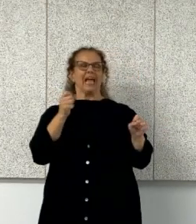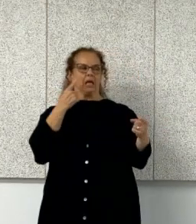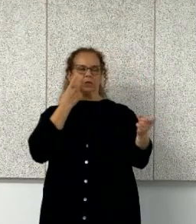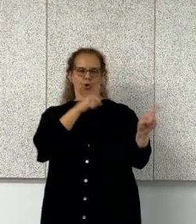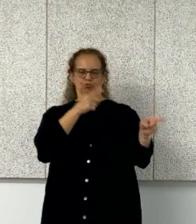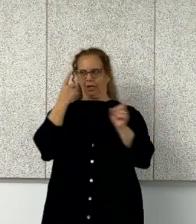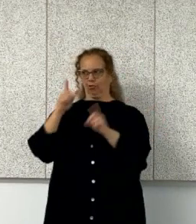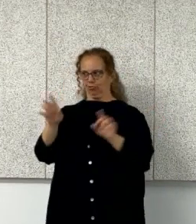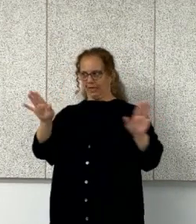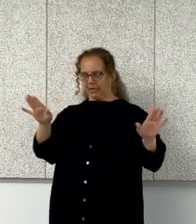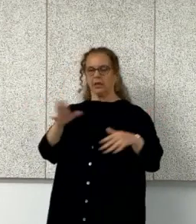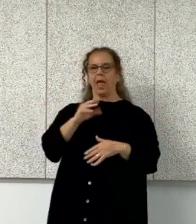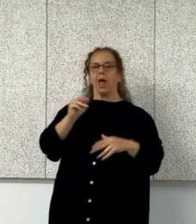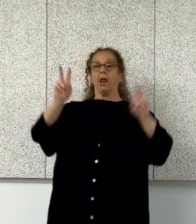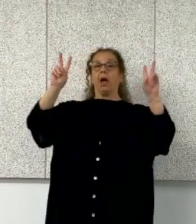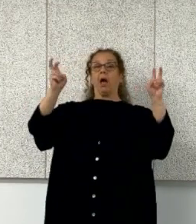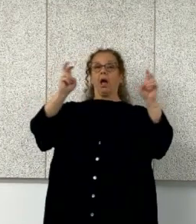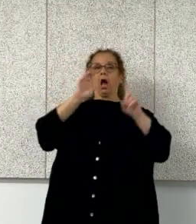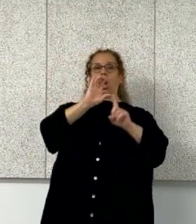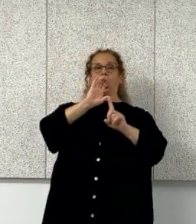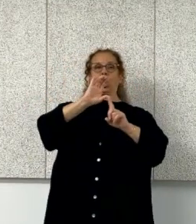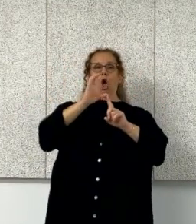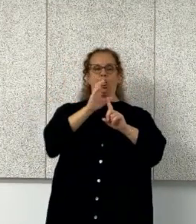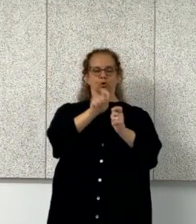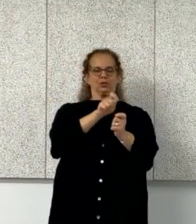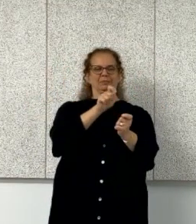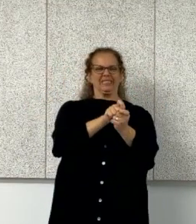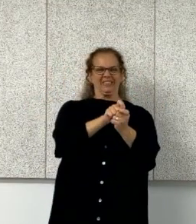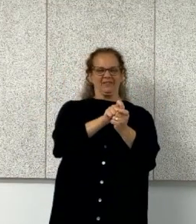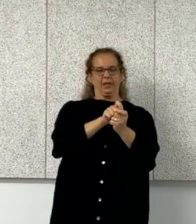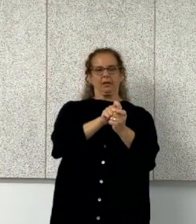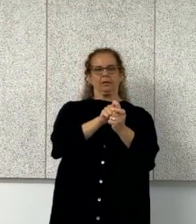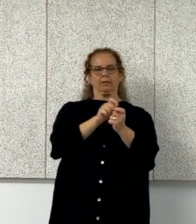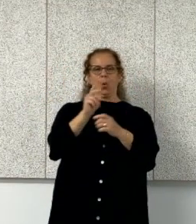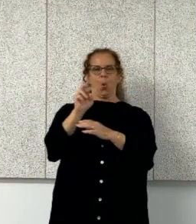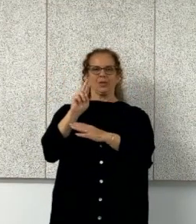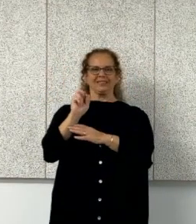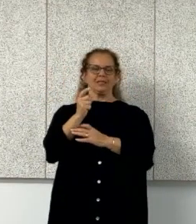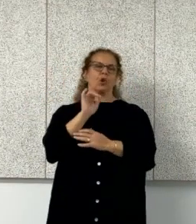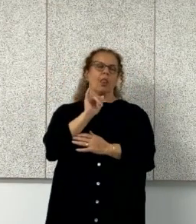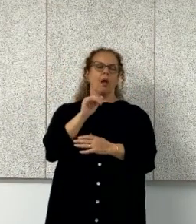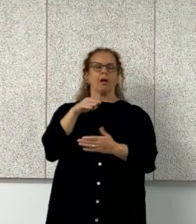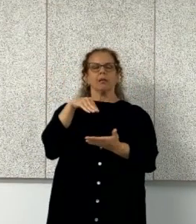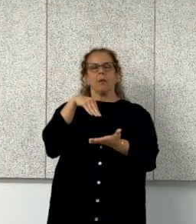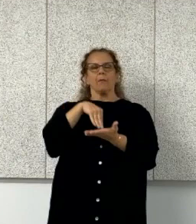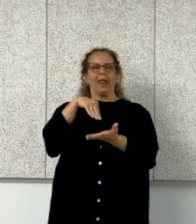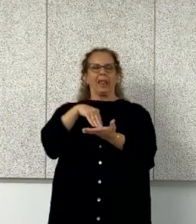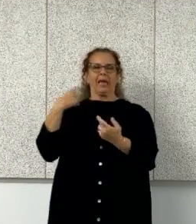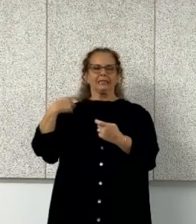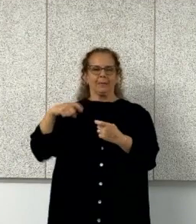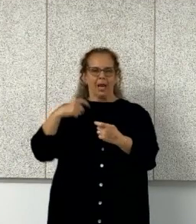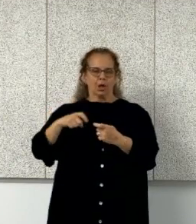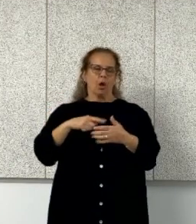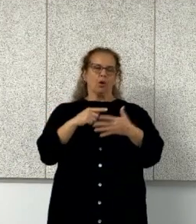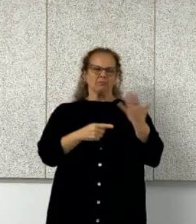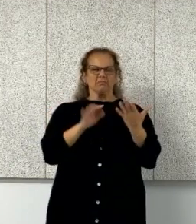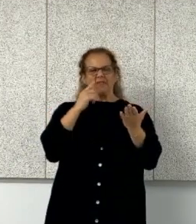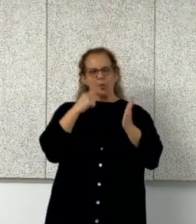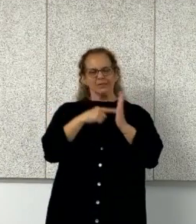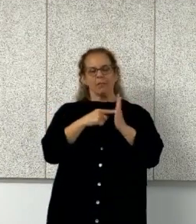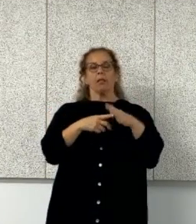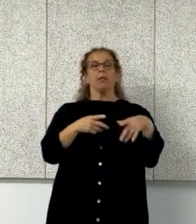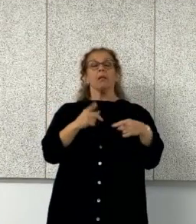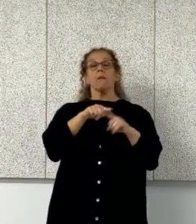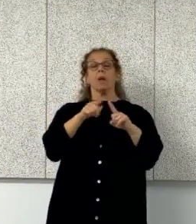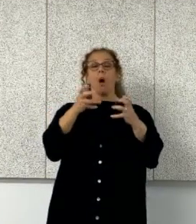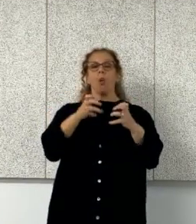what I'm going to put in quotes, culturally specific organizations, Ballet Hispanico, East West Players, a bunch of different organizations. I always want to challenge